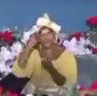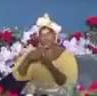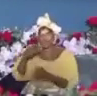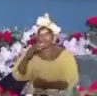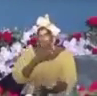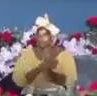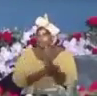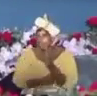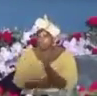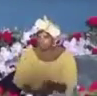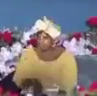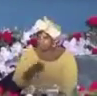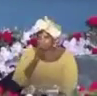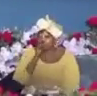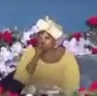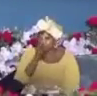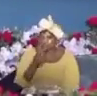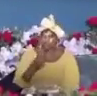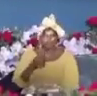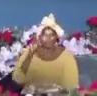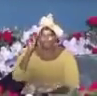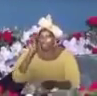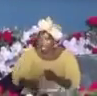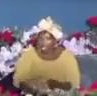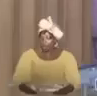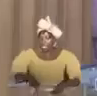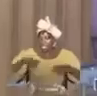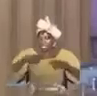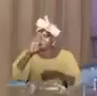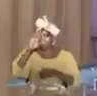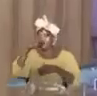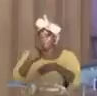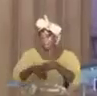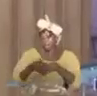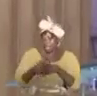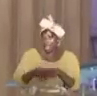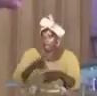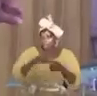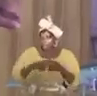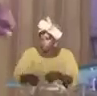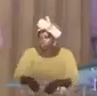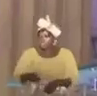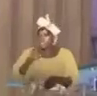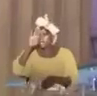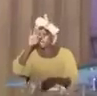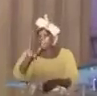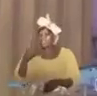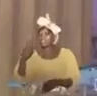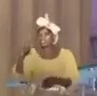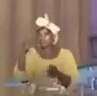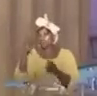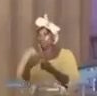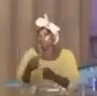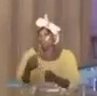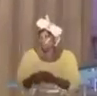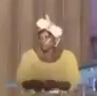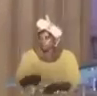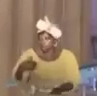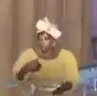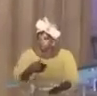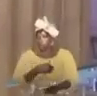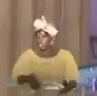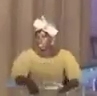not live by bread alone, but by every word that proceeded from the mouth of God. That means a believer lives on two